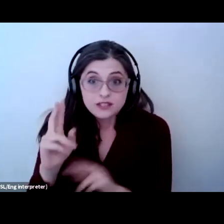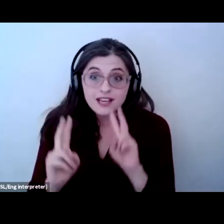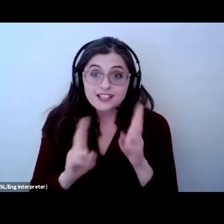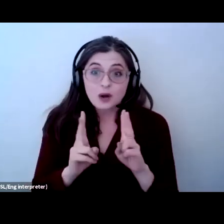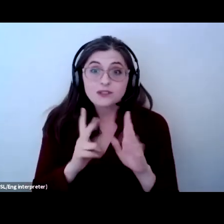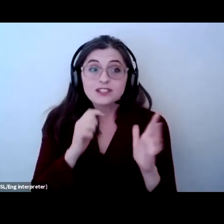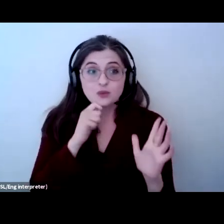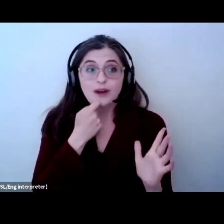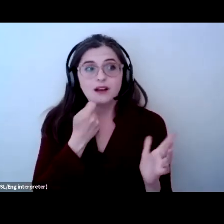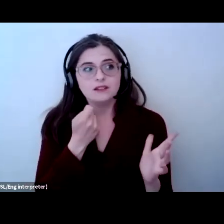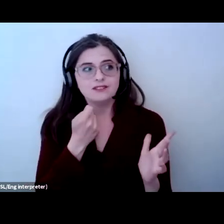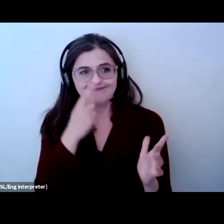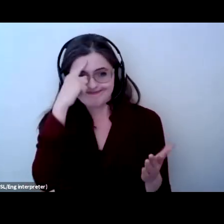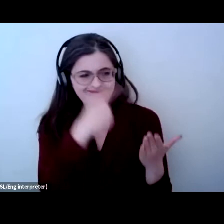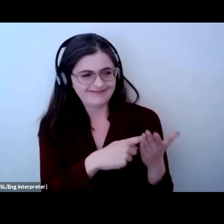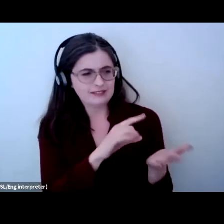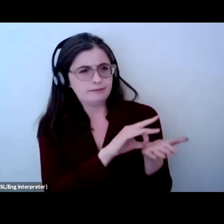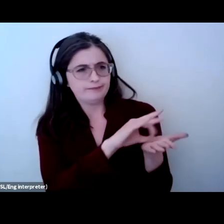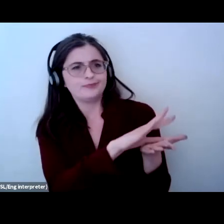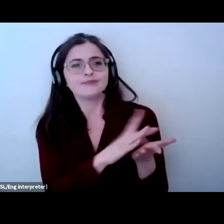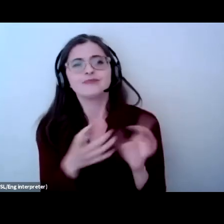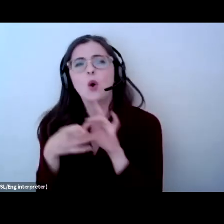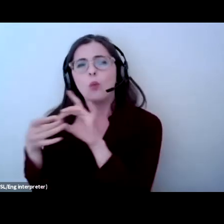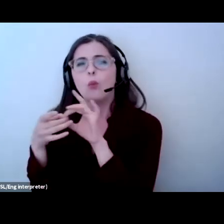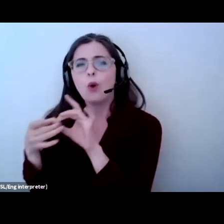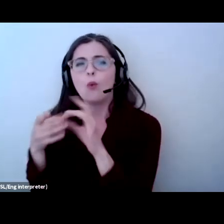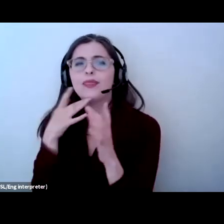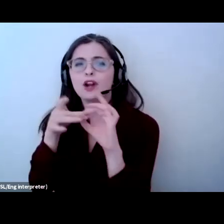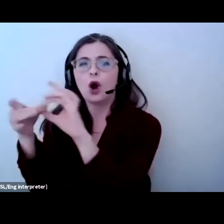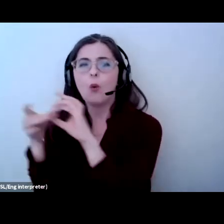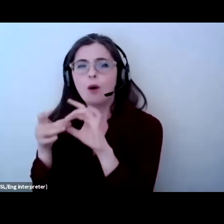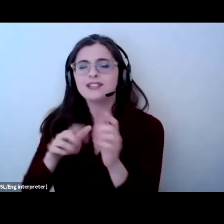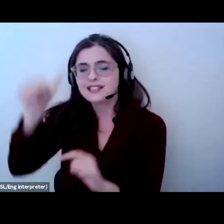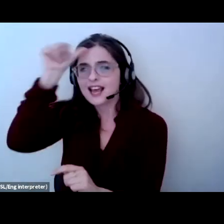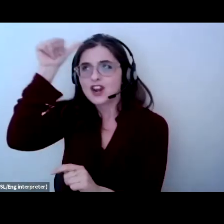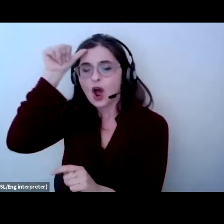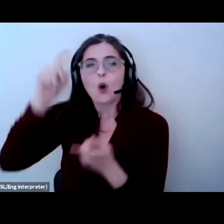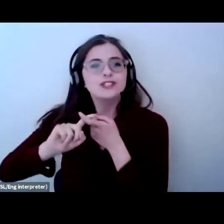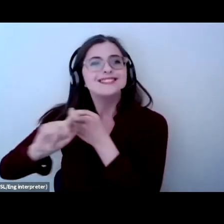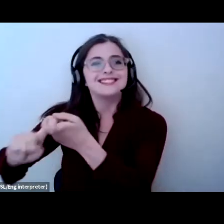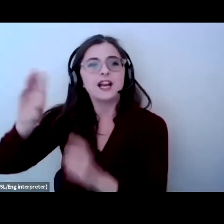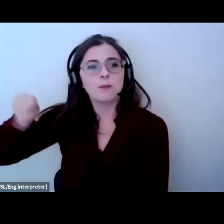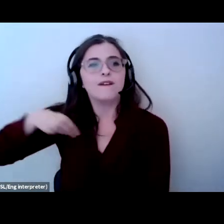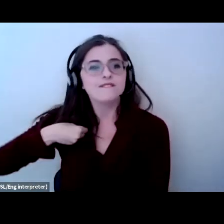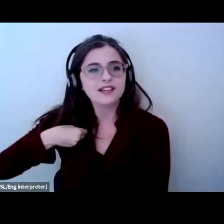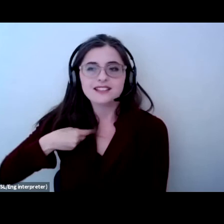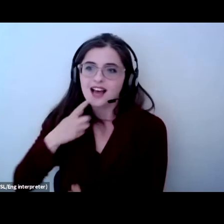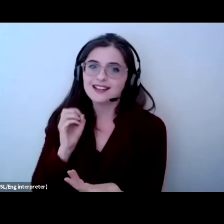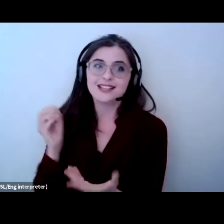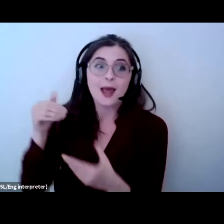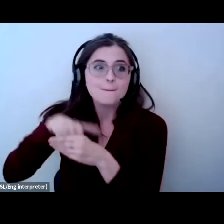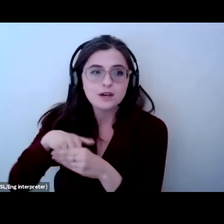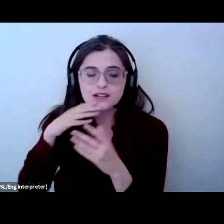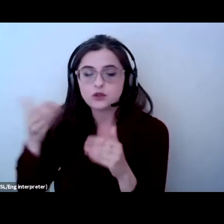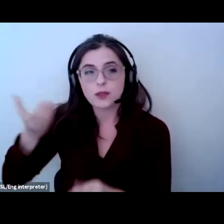and come to work for the co-op rather than anyone else, because they'll get sustainable fees and an input into the business, shared ownership and